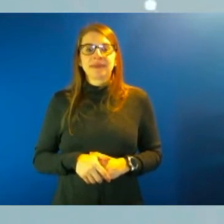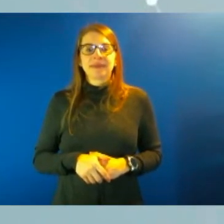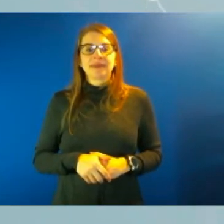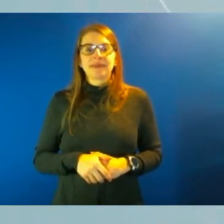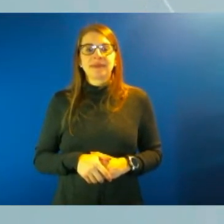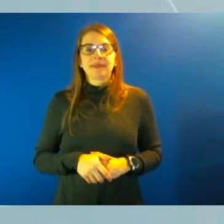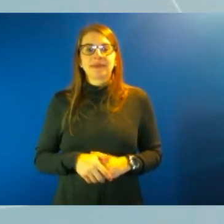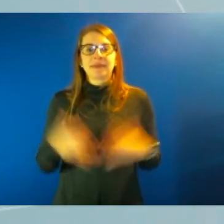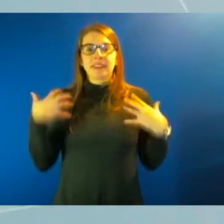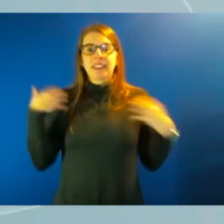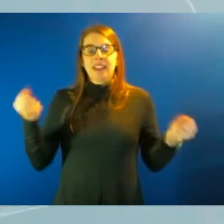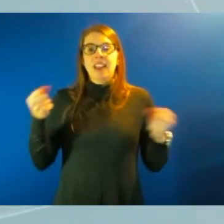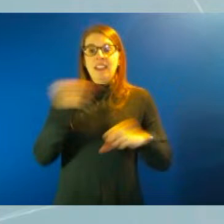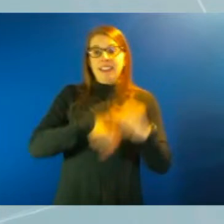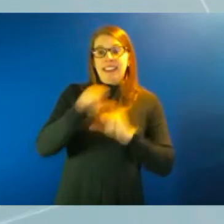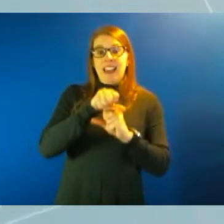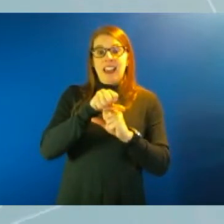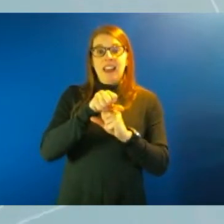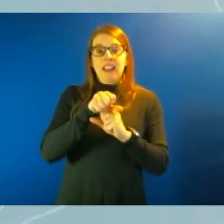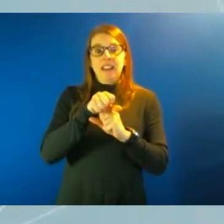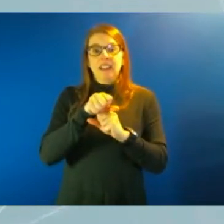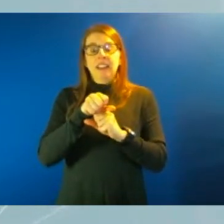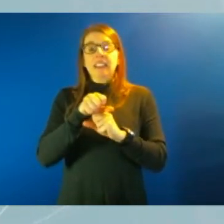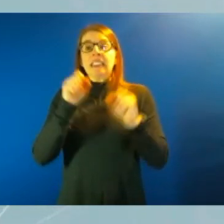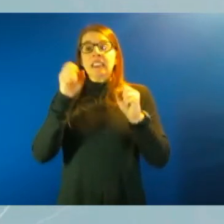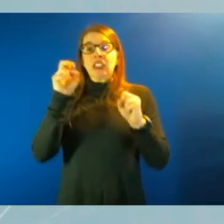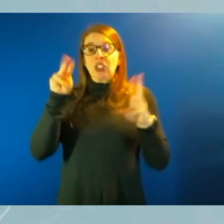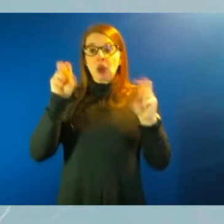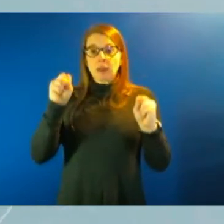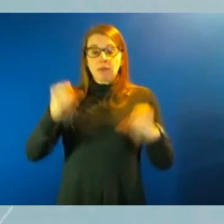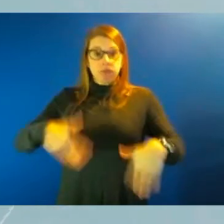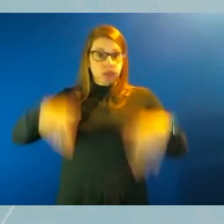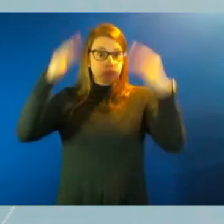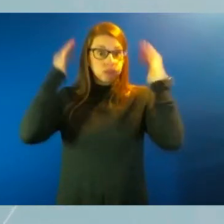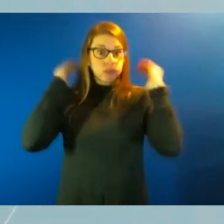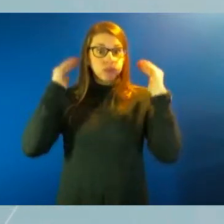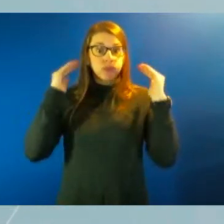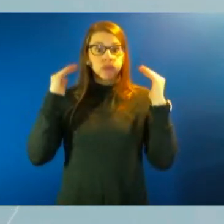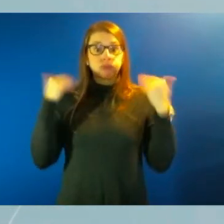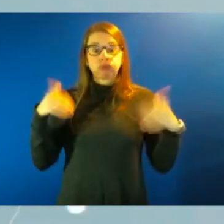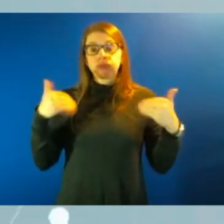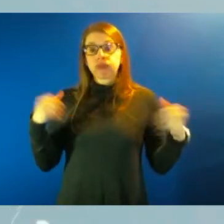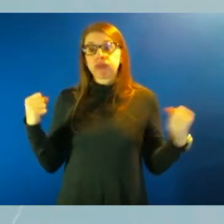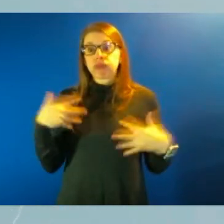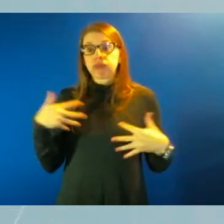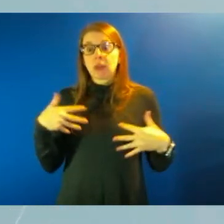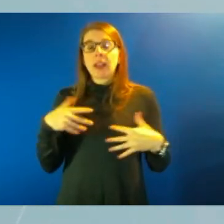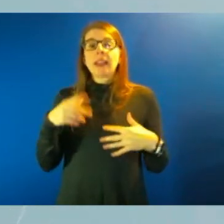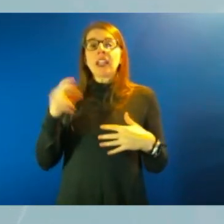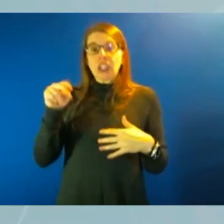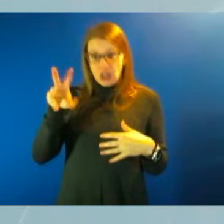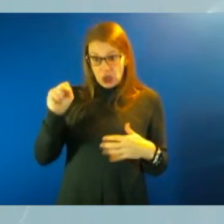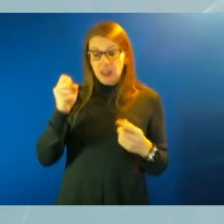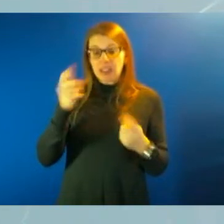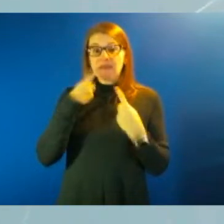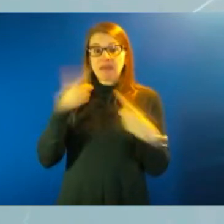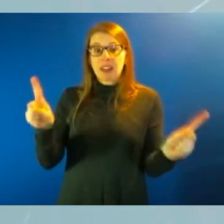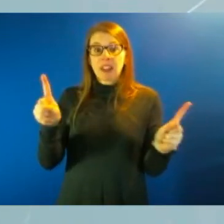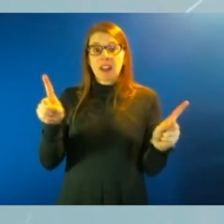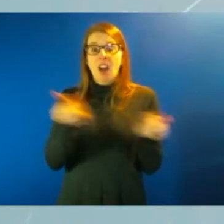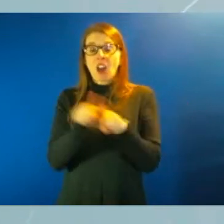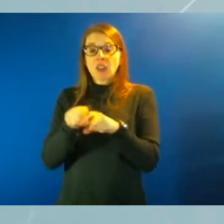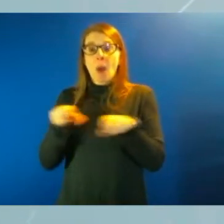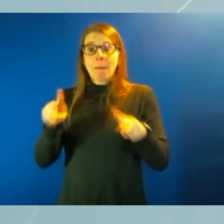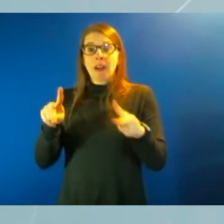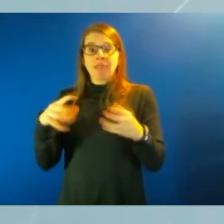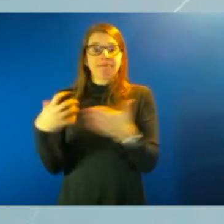Health and science news can be overwhelming or even frightening. So yes, you have to give the news, but also take opportunities to